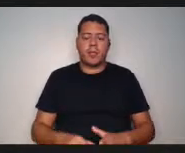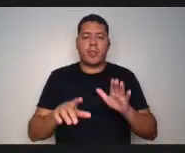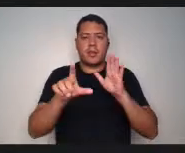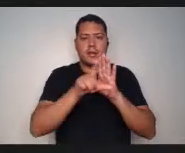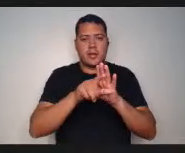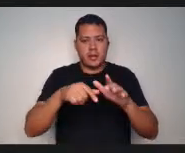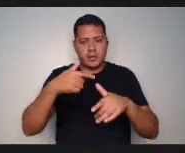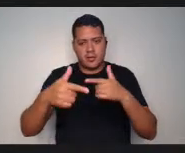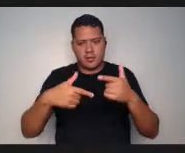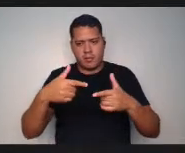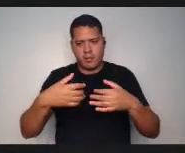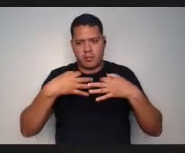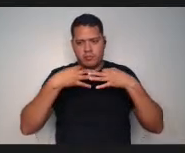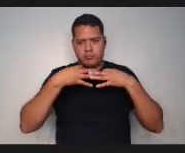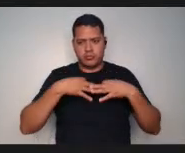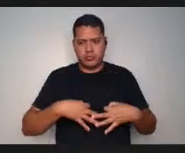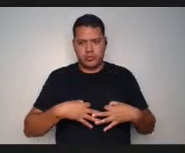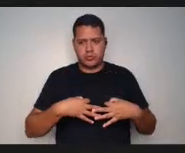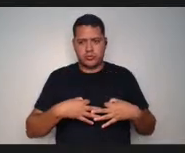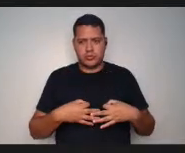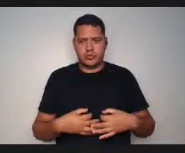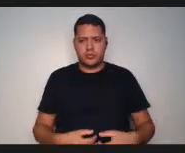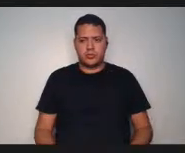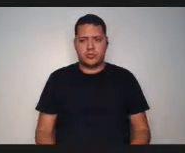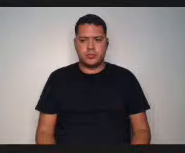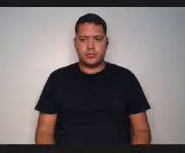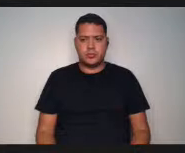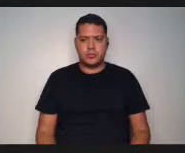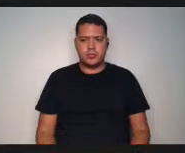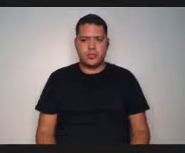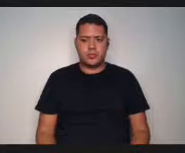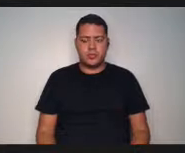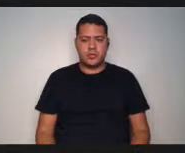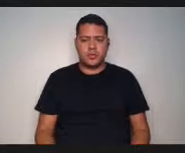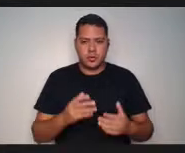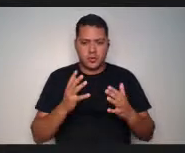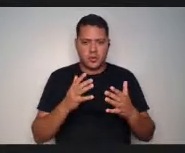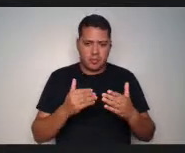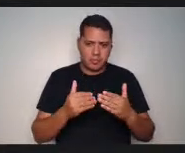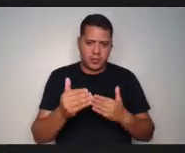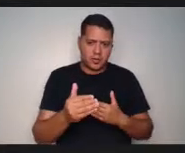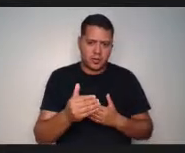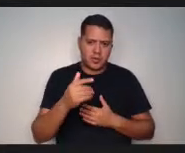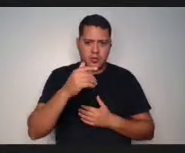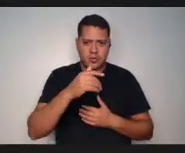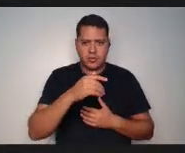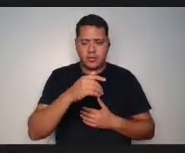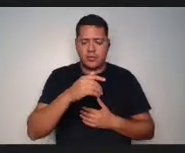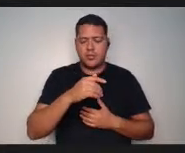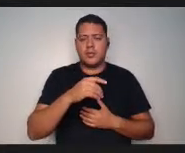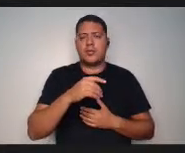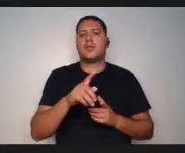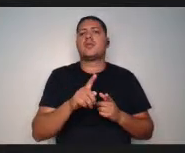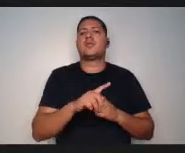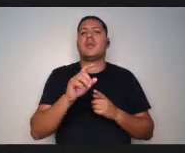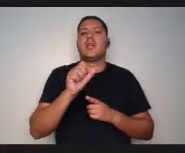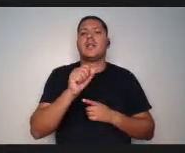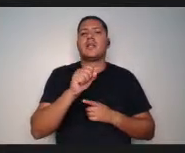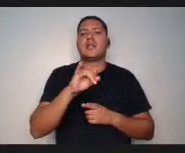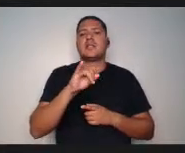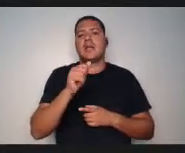San Francisco, San Jose, Seattle, Oregon, New York City. These are ordinances that